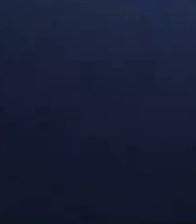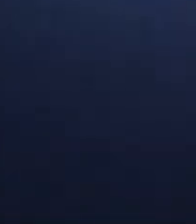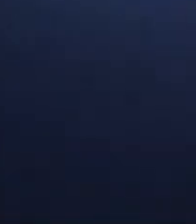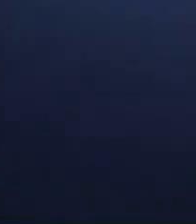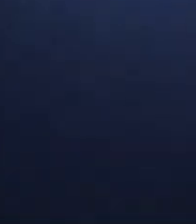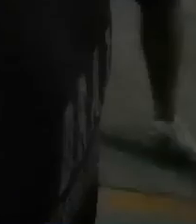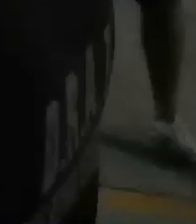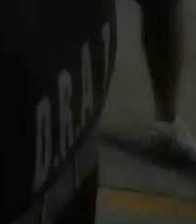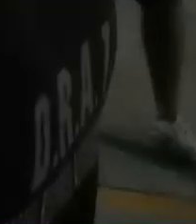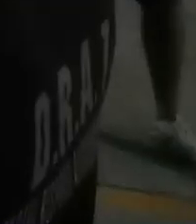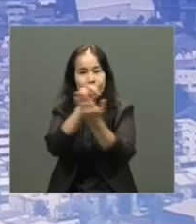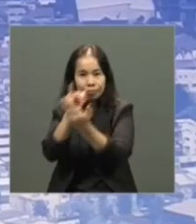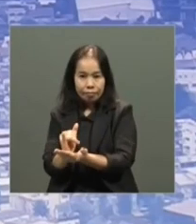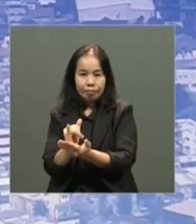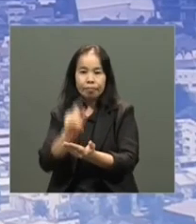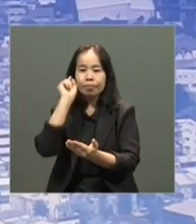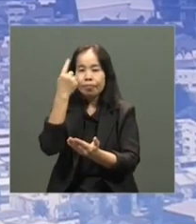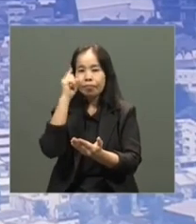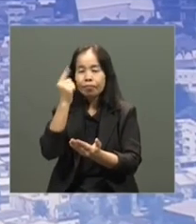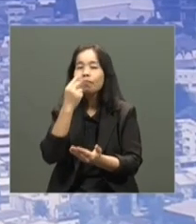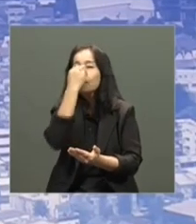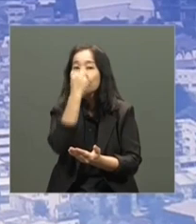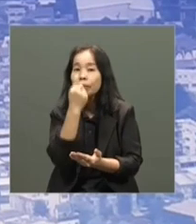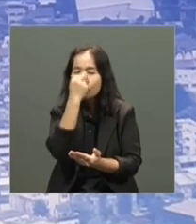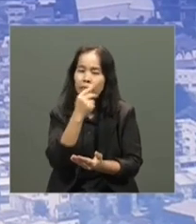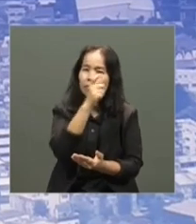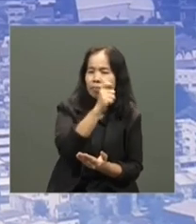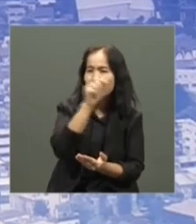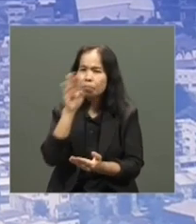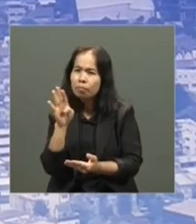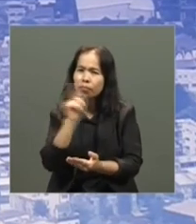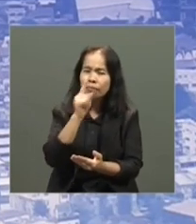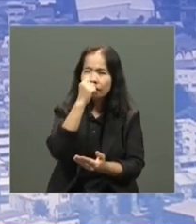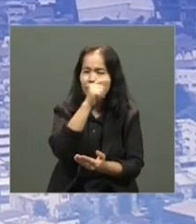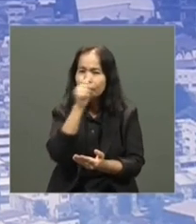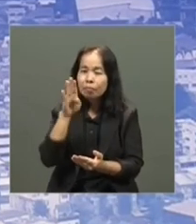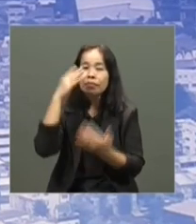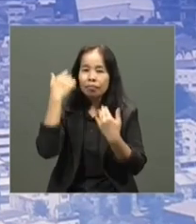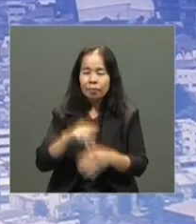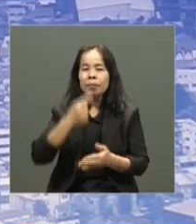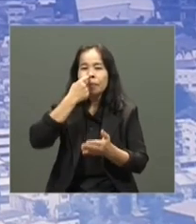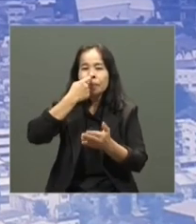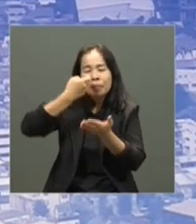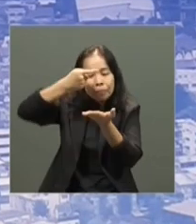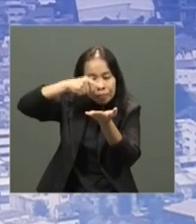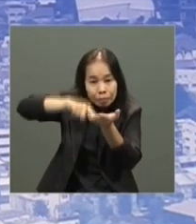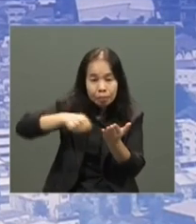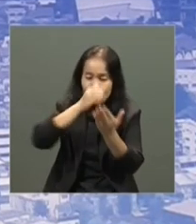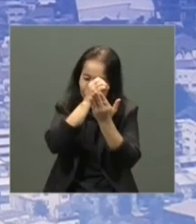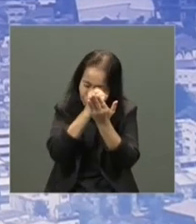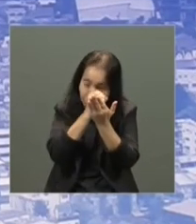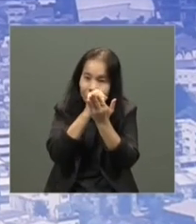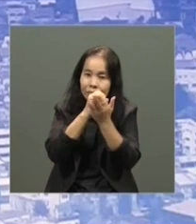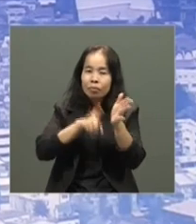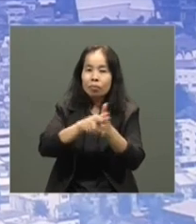medical checkup until after 3 days. Some of them came after 7 days, so that